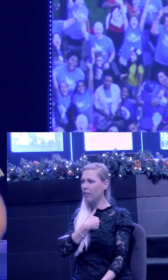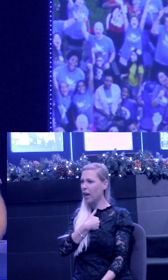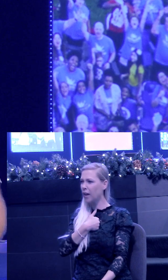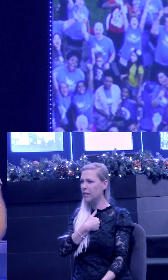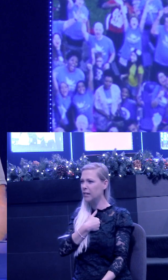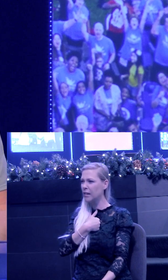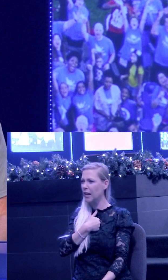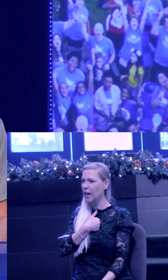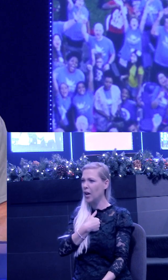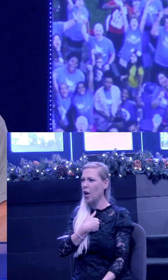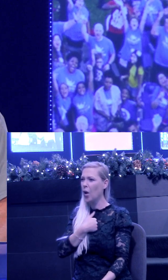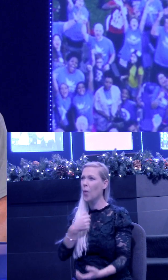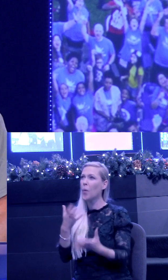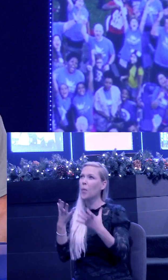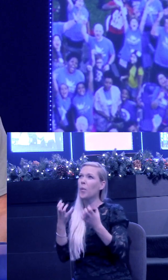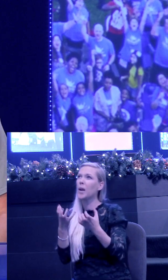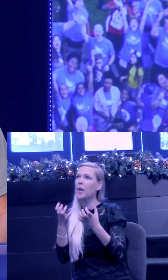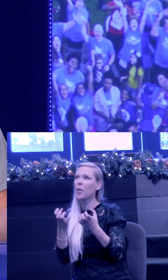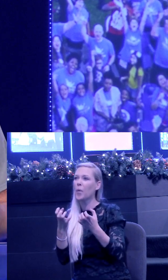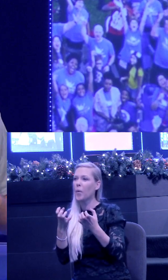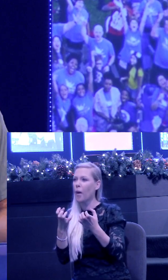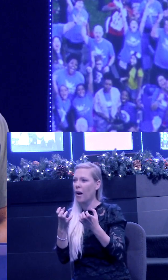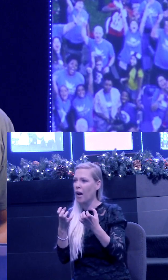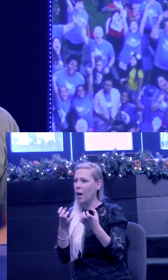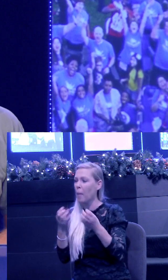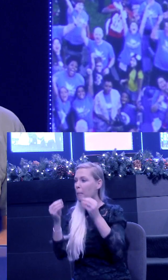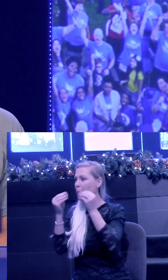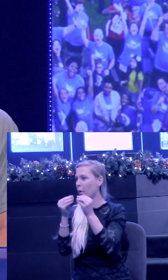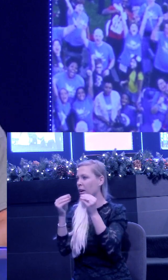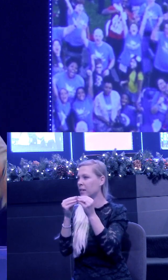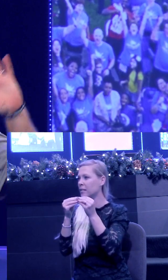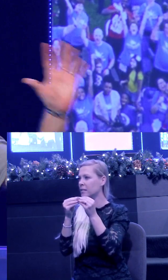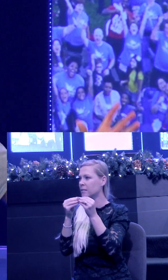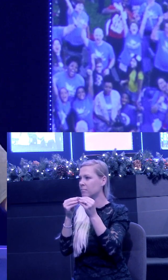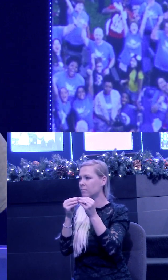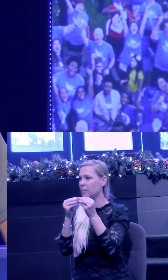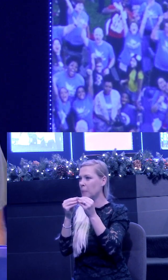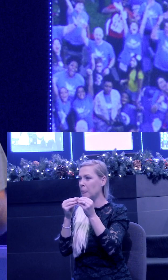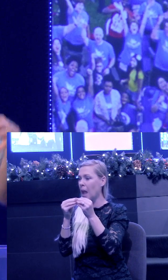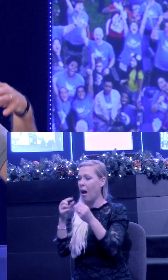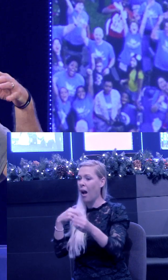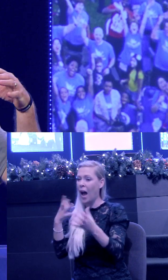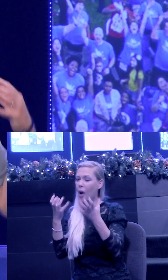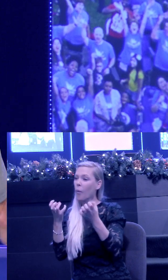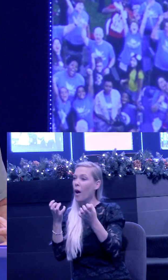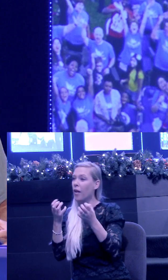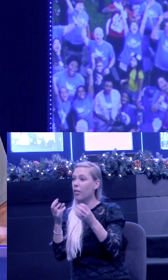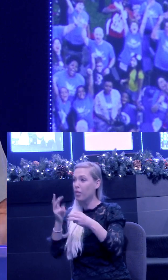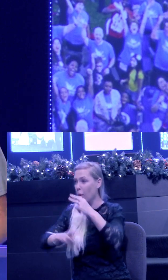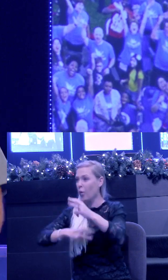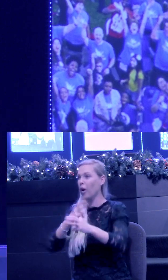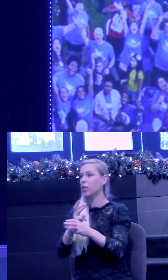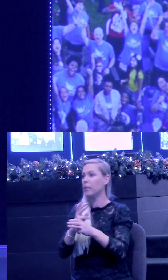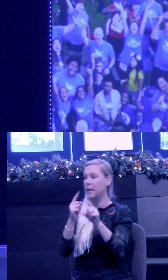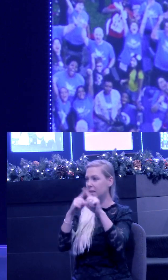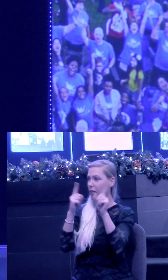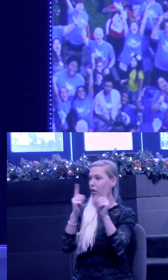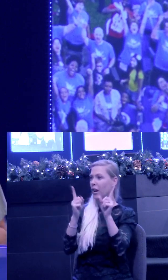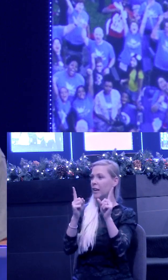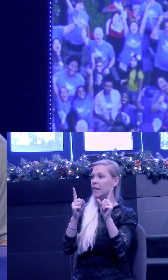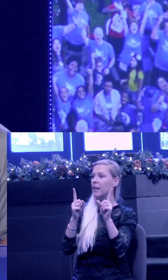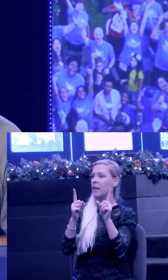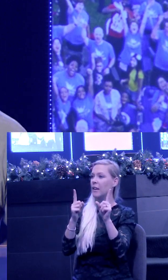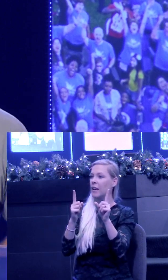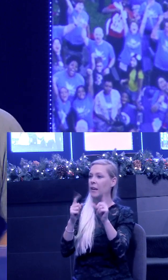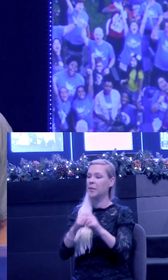We don't want to just take up space. I don't want to just take up space. I want the world to be different. I want to be a difference maker, not a